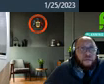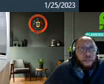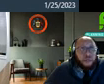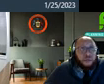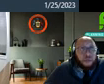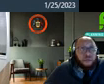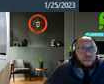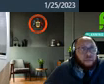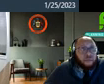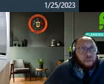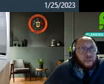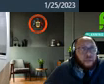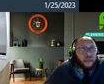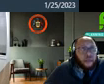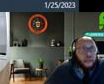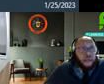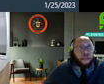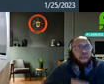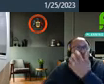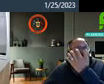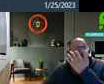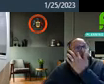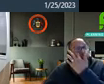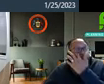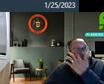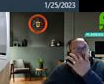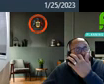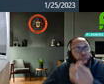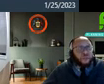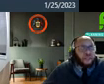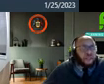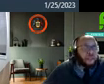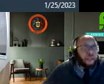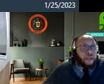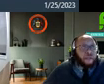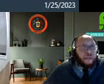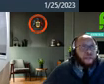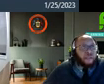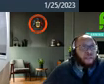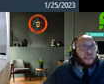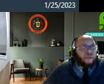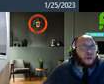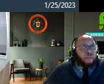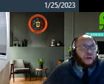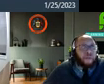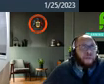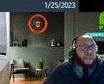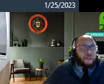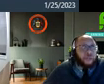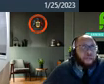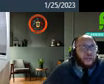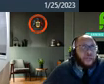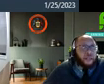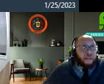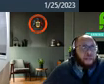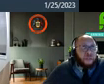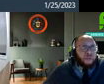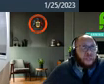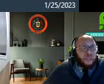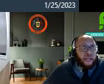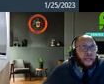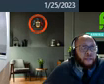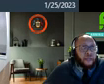down to the Providence District. And here's where you'll see a list of all the Providence District